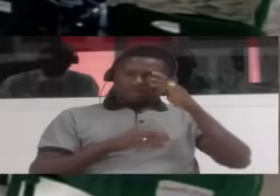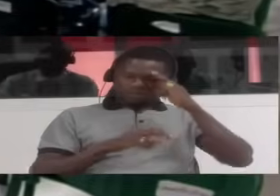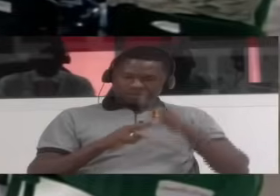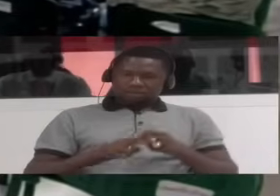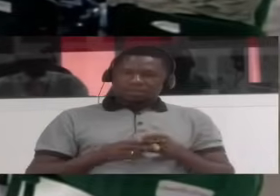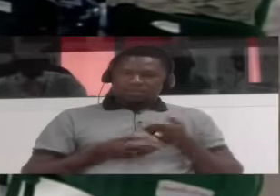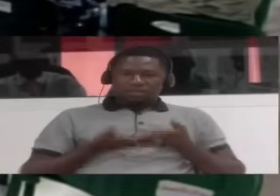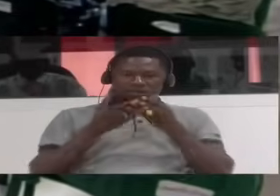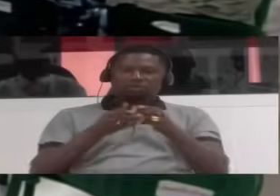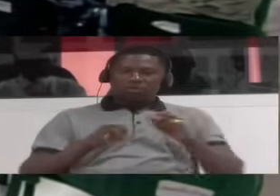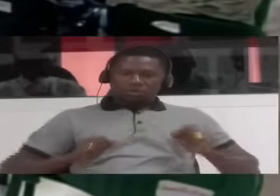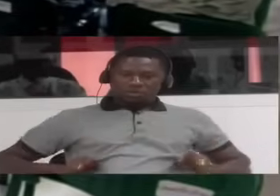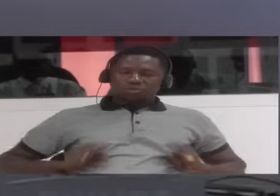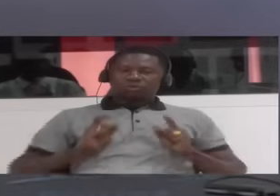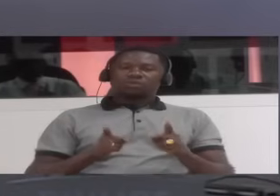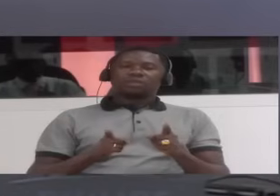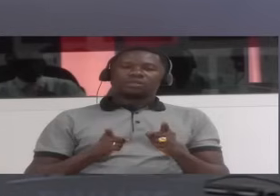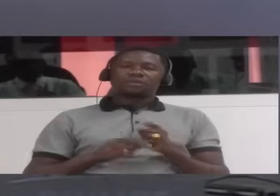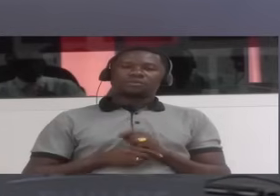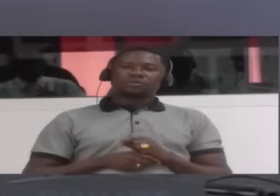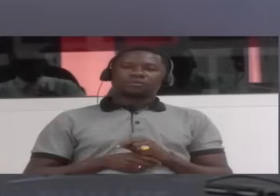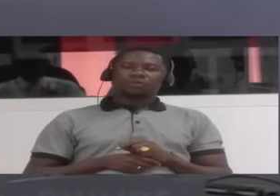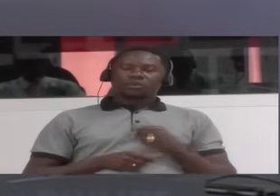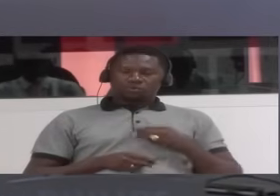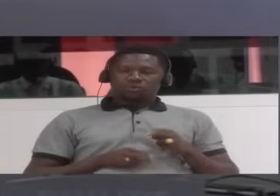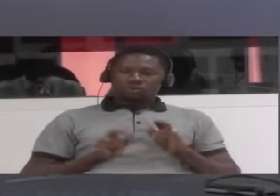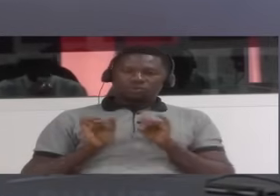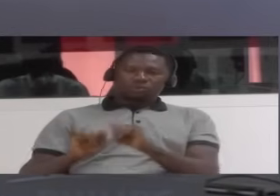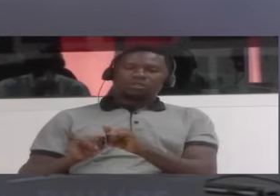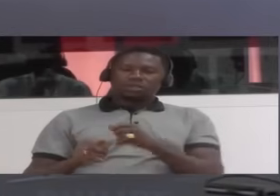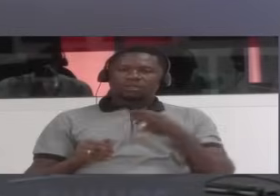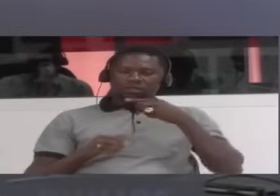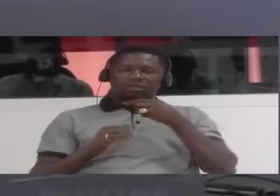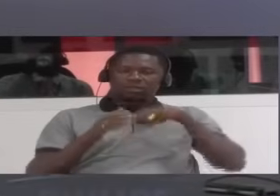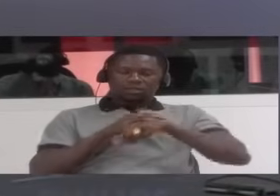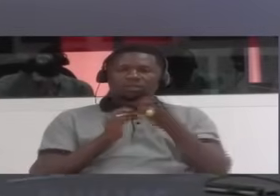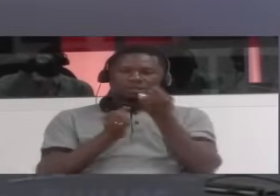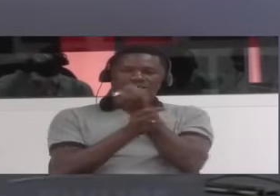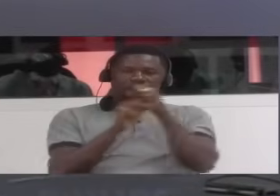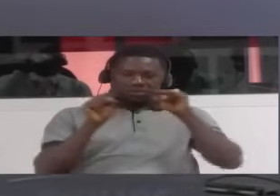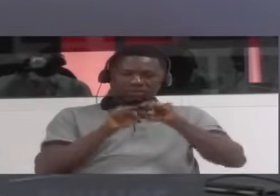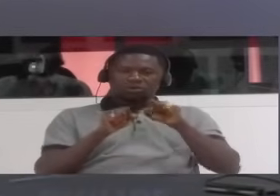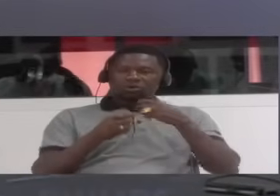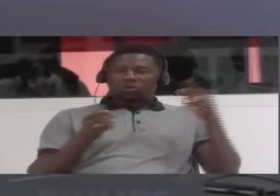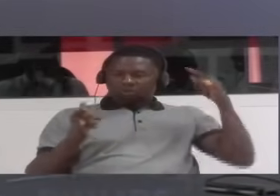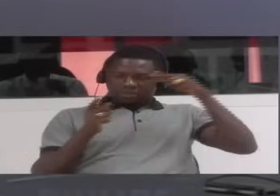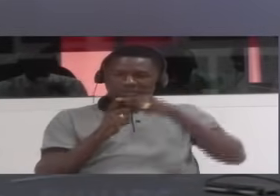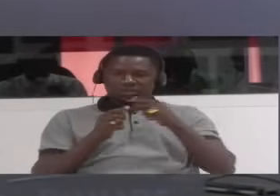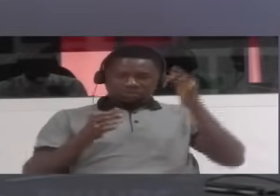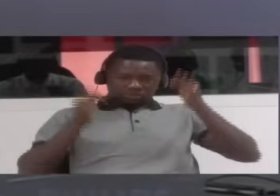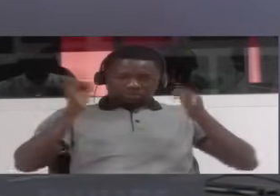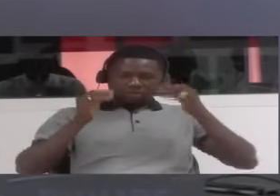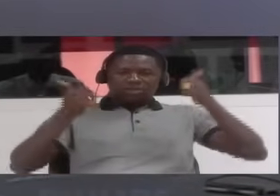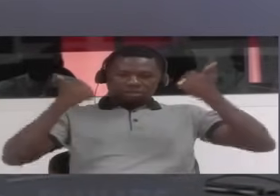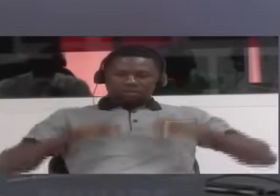give them an opportunity to remain in their society until justice takes its course.